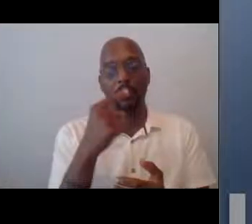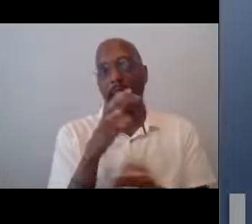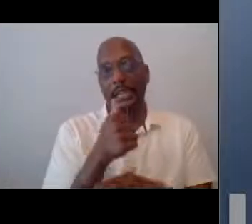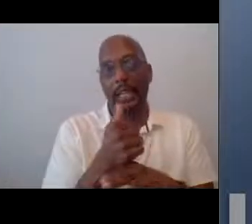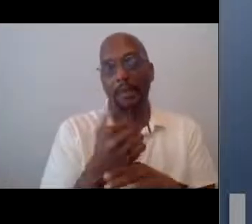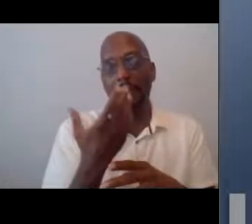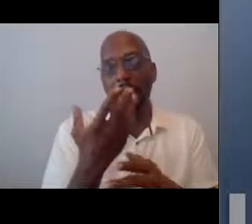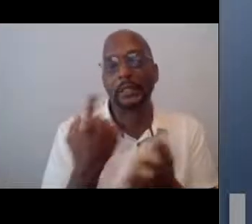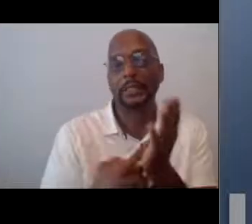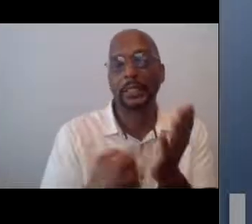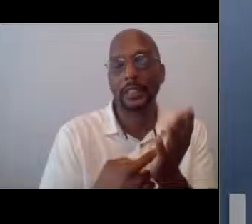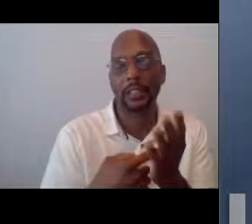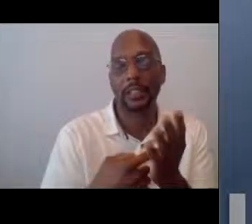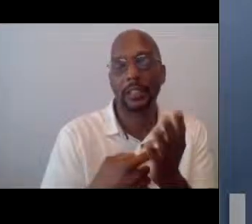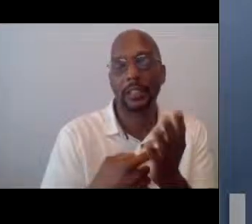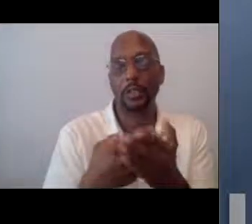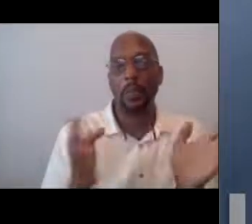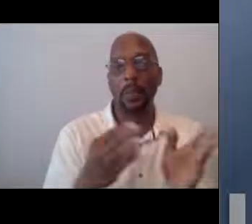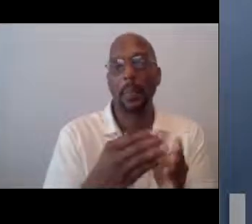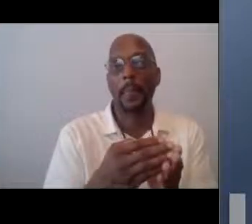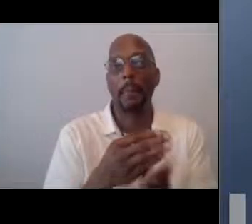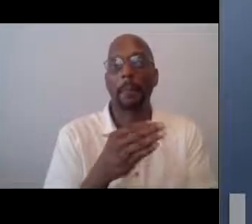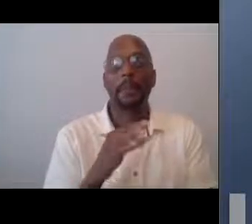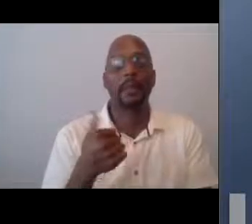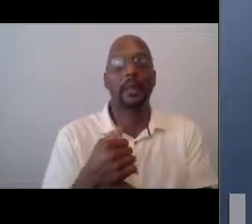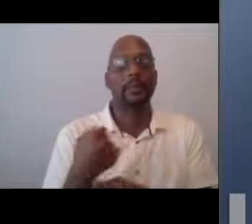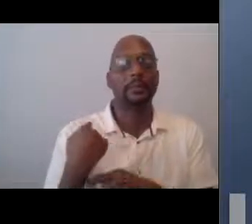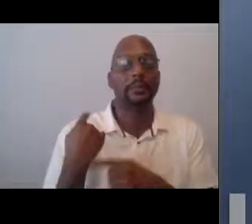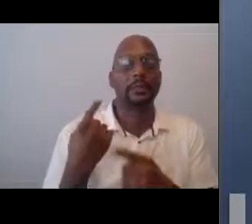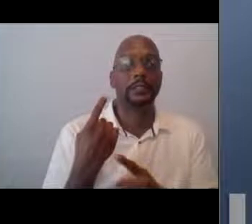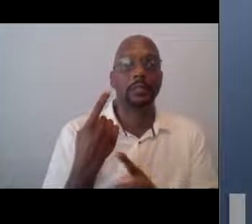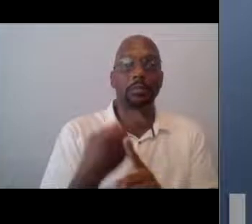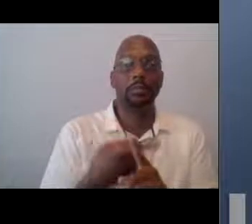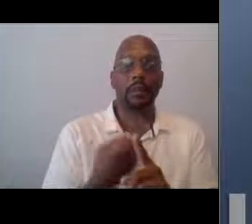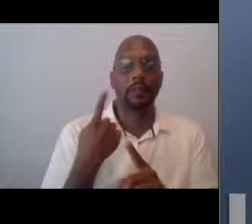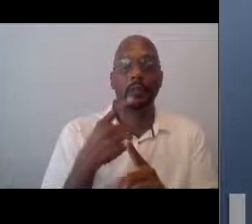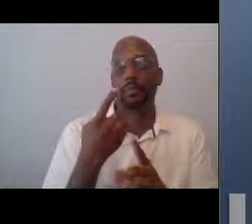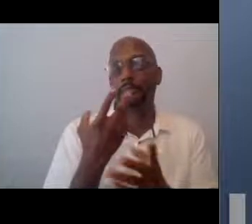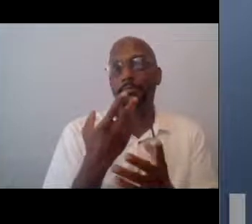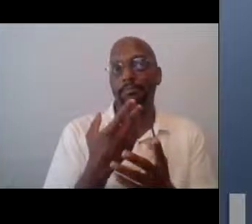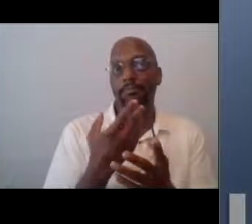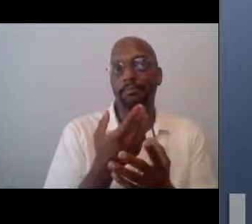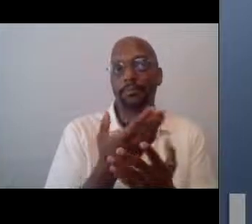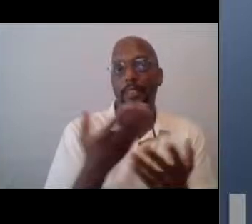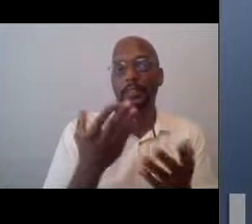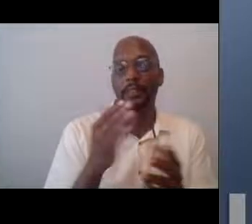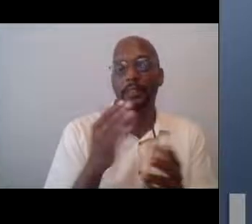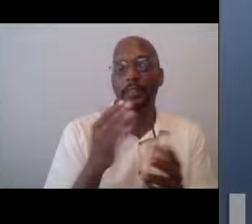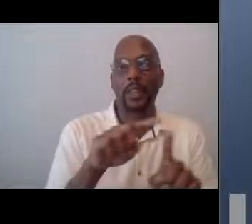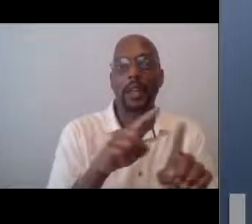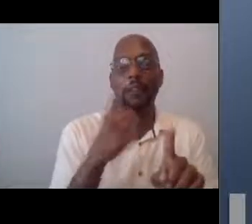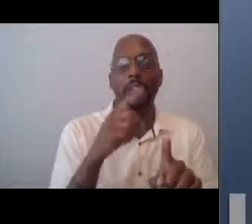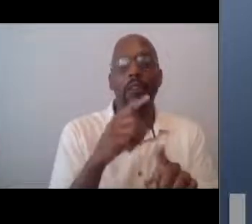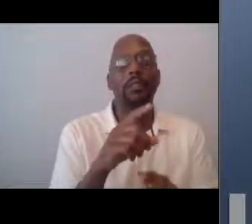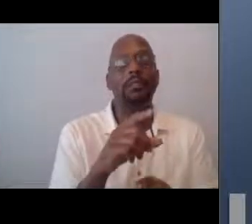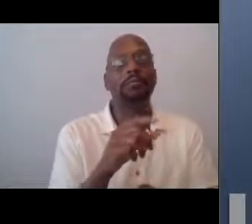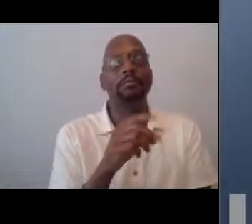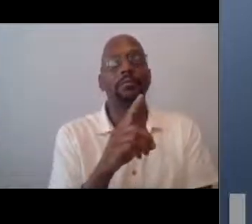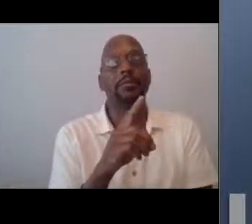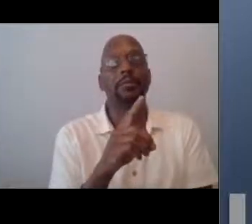for the RCTF over the last few months due to its potential to disadvantage rural areas. We appreciate that Caltrans has